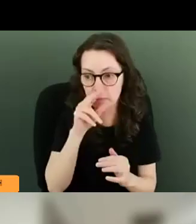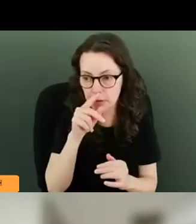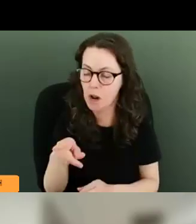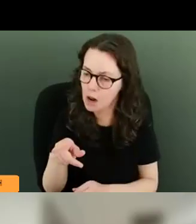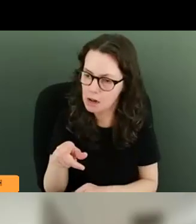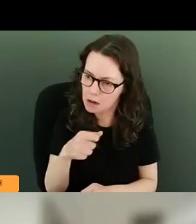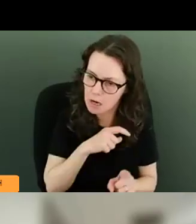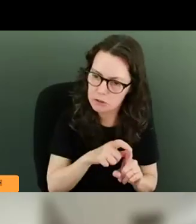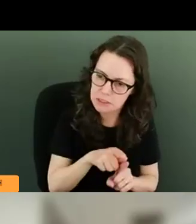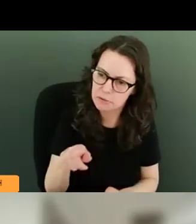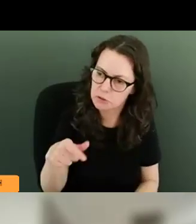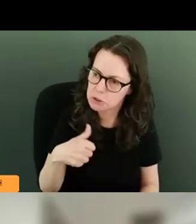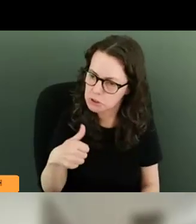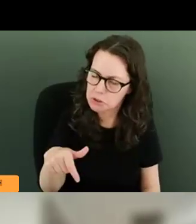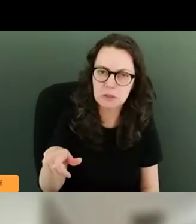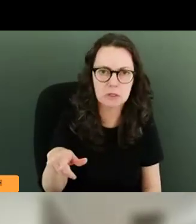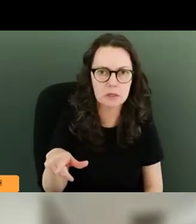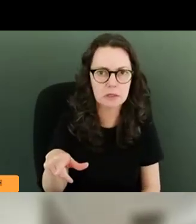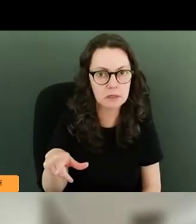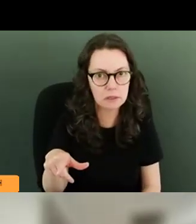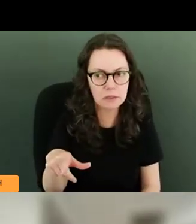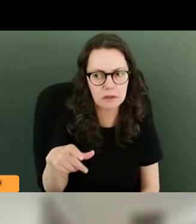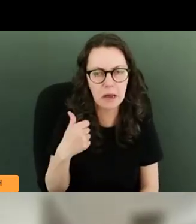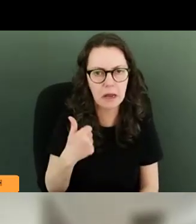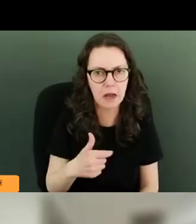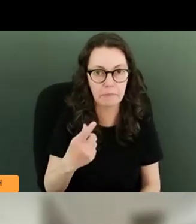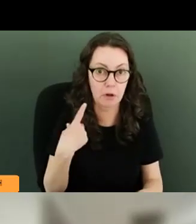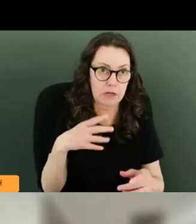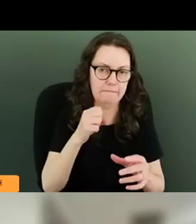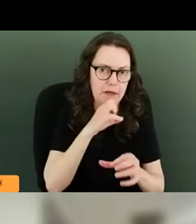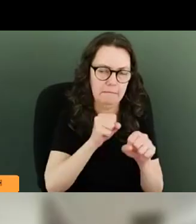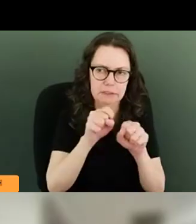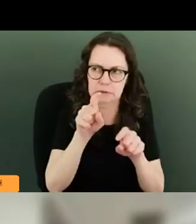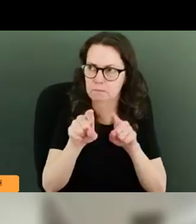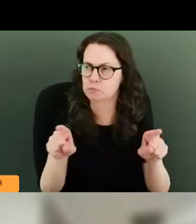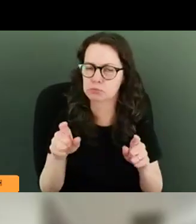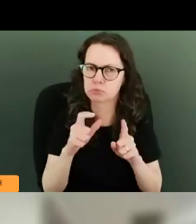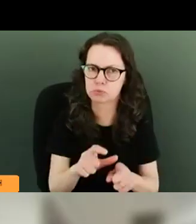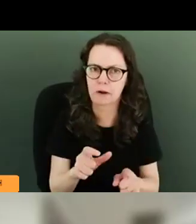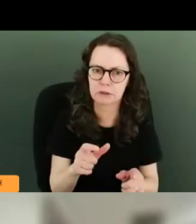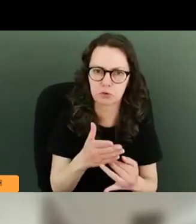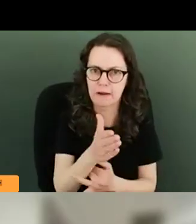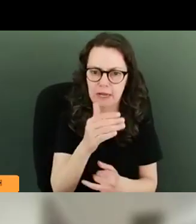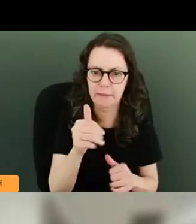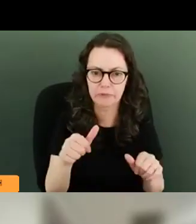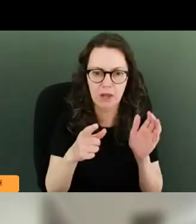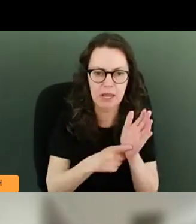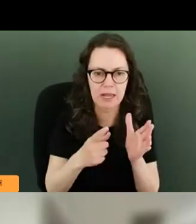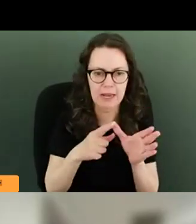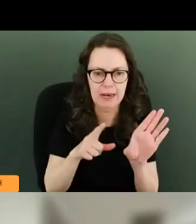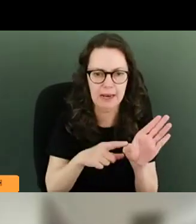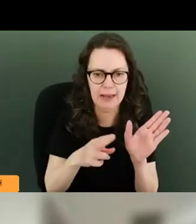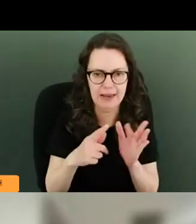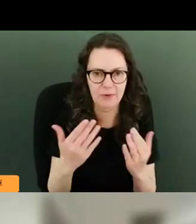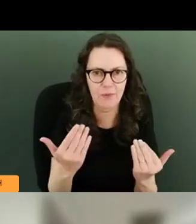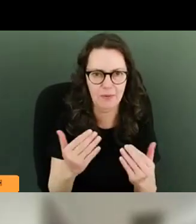important as we navigate different systems and life changes. Thank you for that. Layne, a big warm welcome to